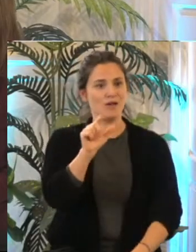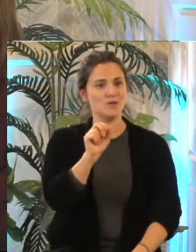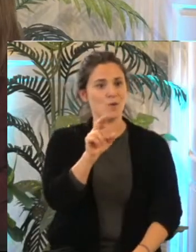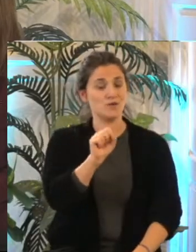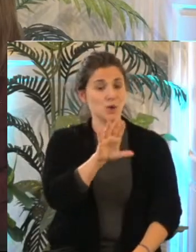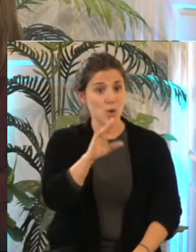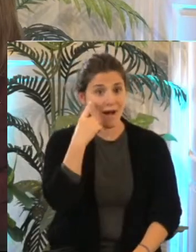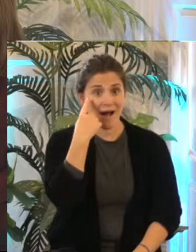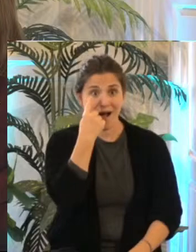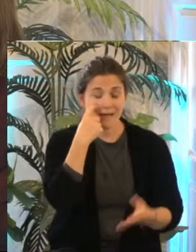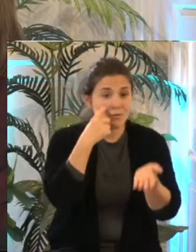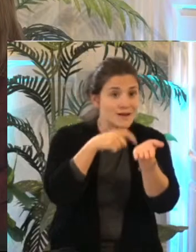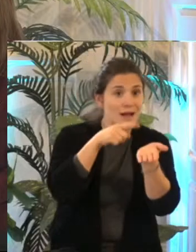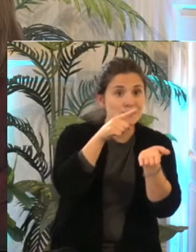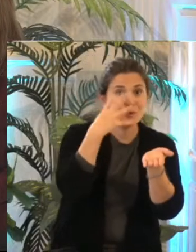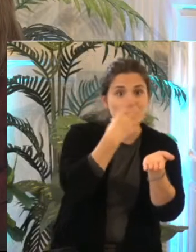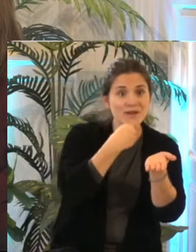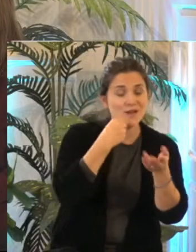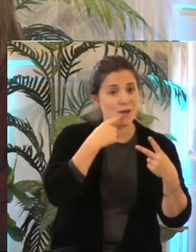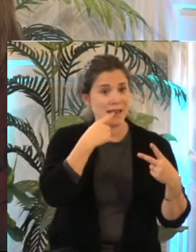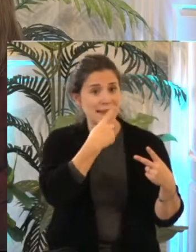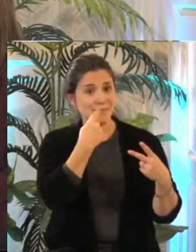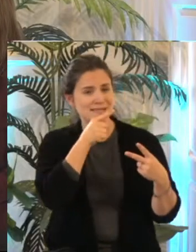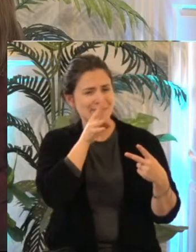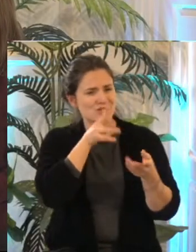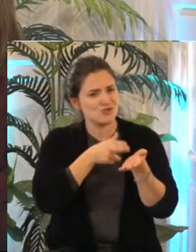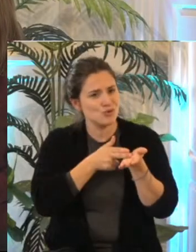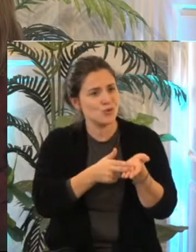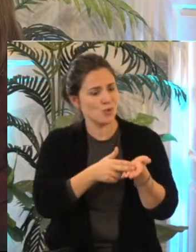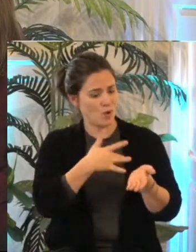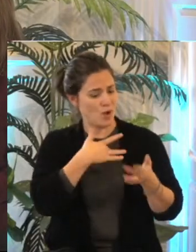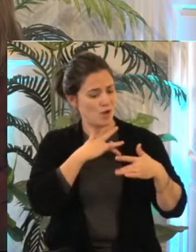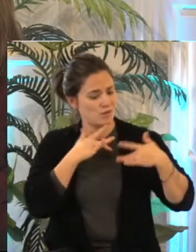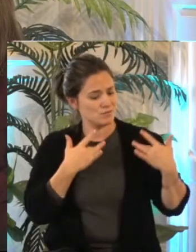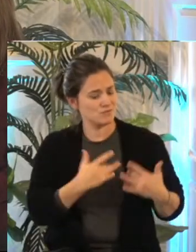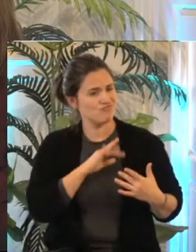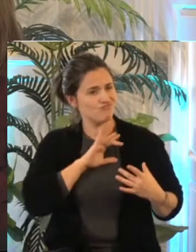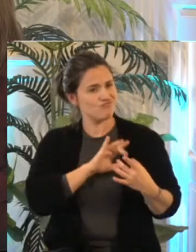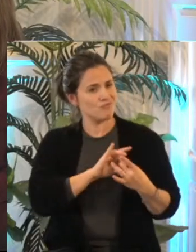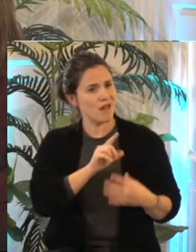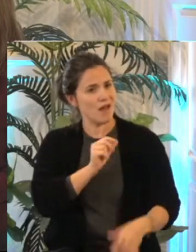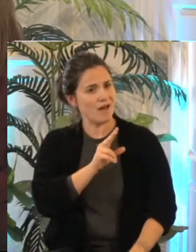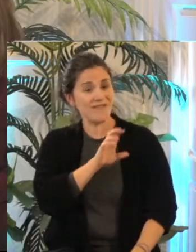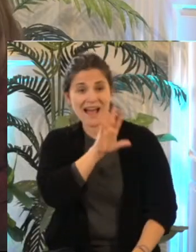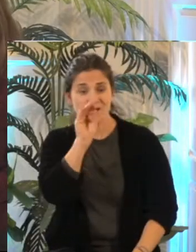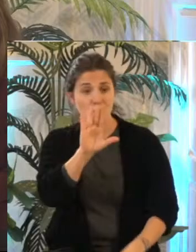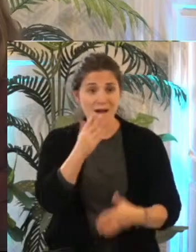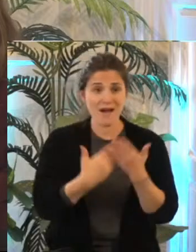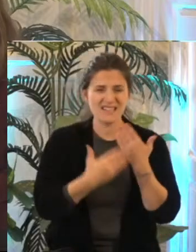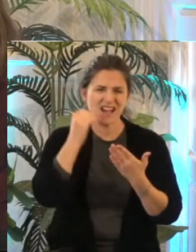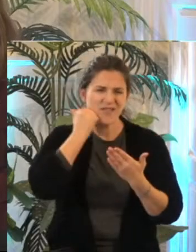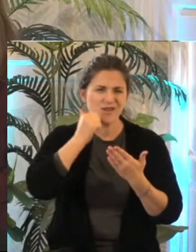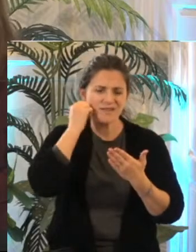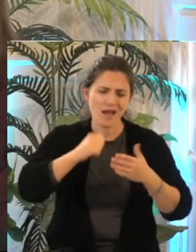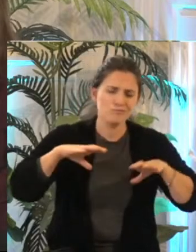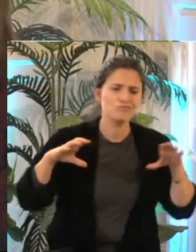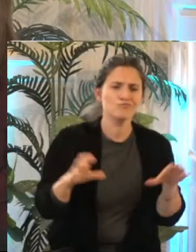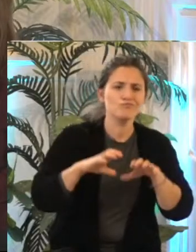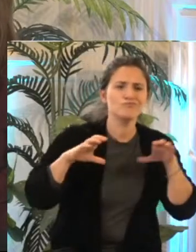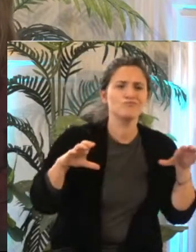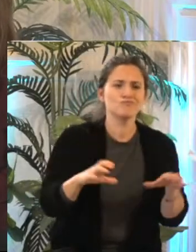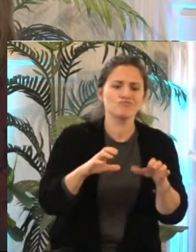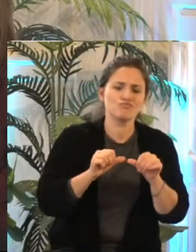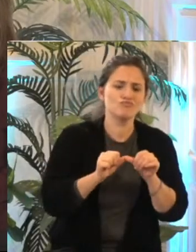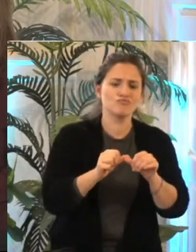see beauty, may your lips speak truth, may your heart know love, and may your hands do the good works of this world all